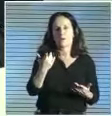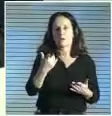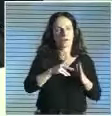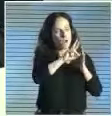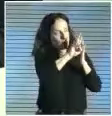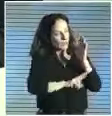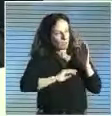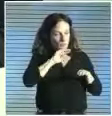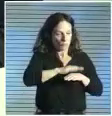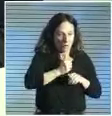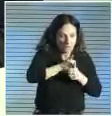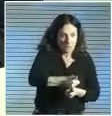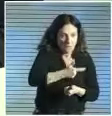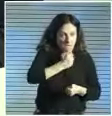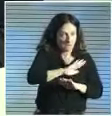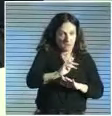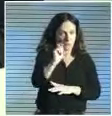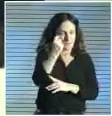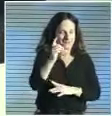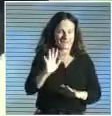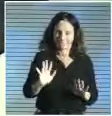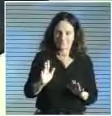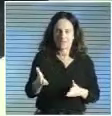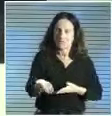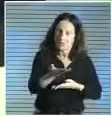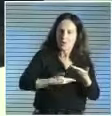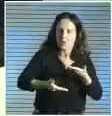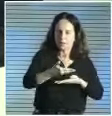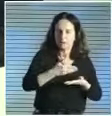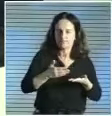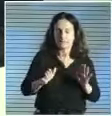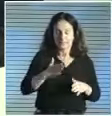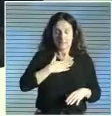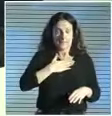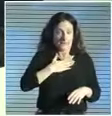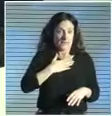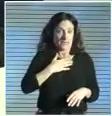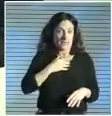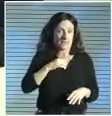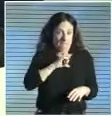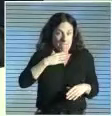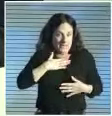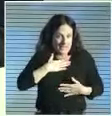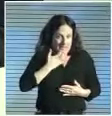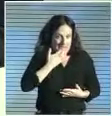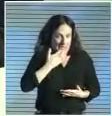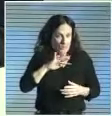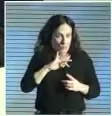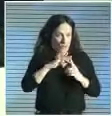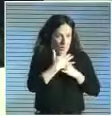So in our case, it's a mix. We try to convince